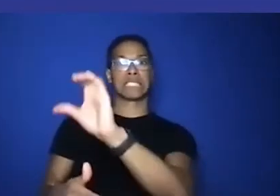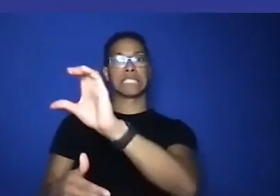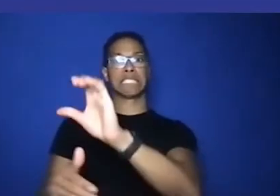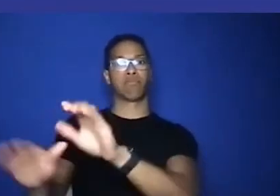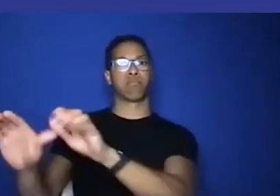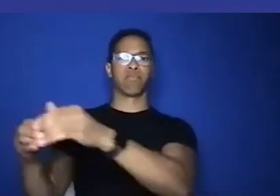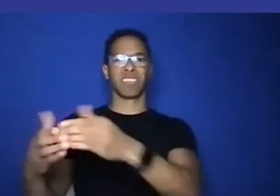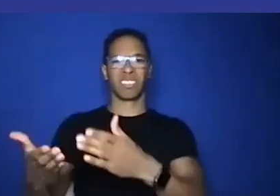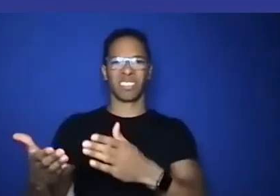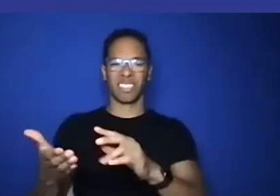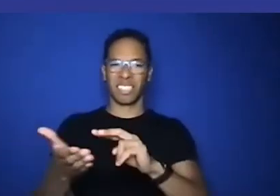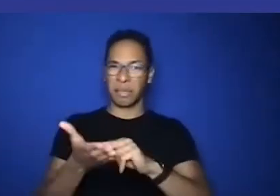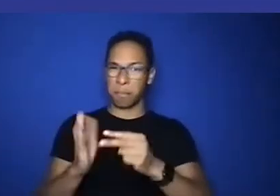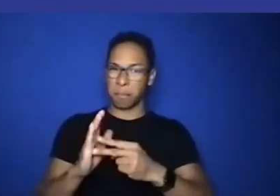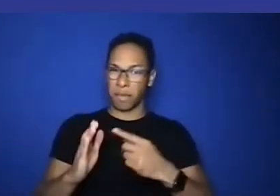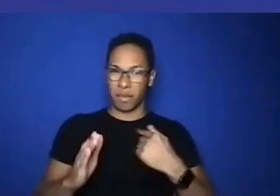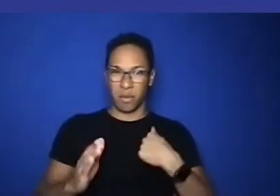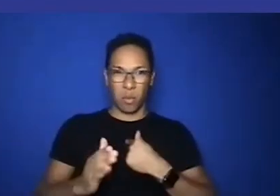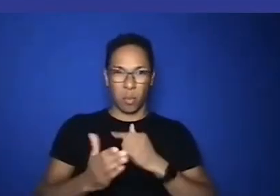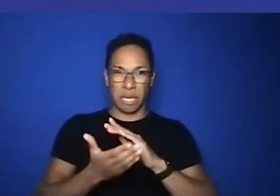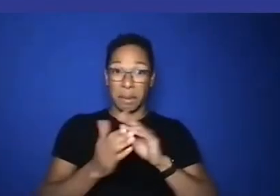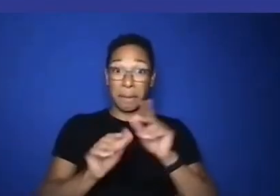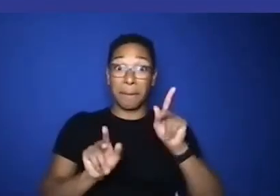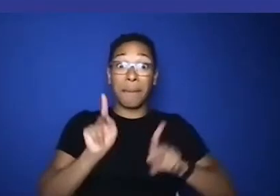a series of codes.